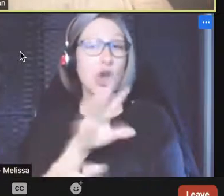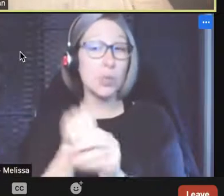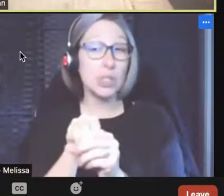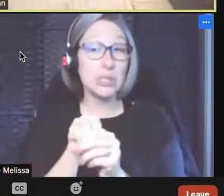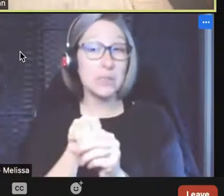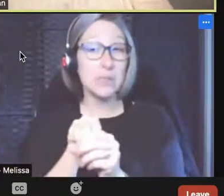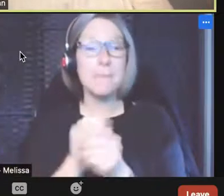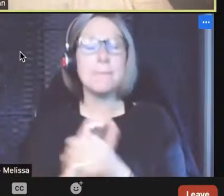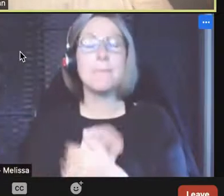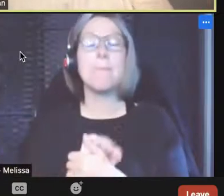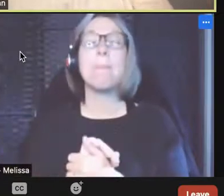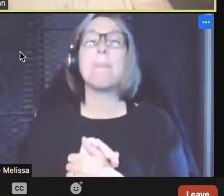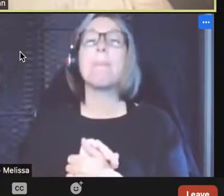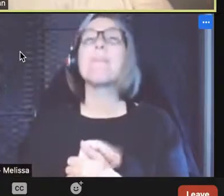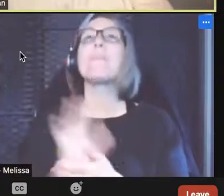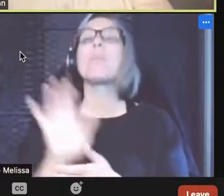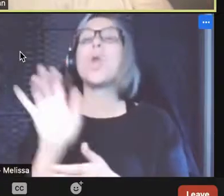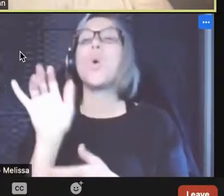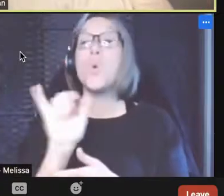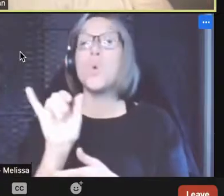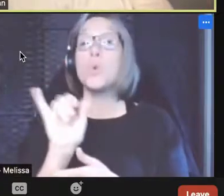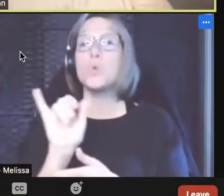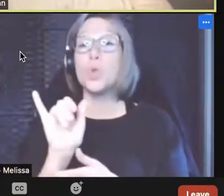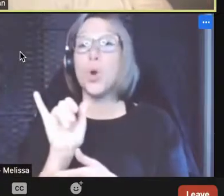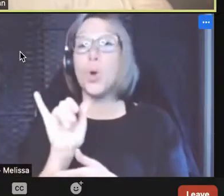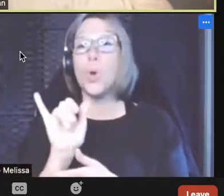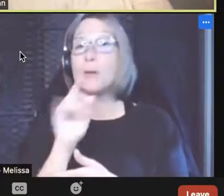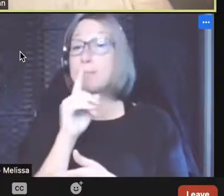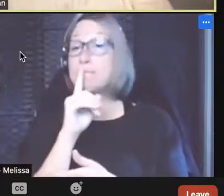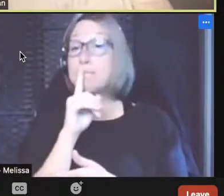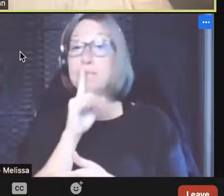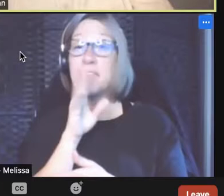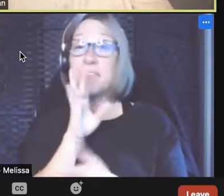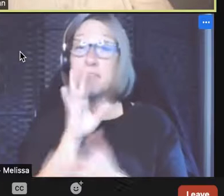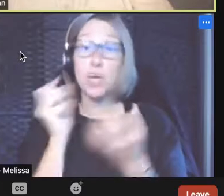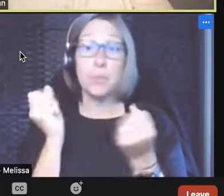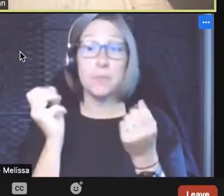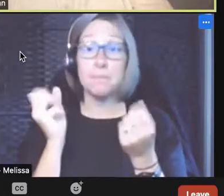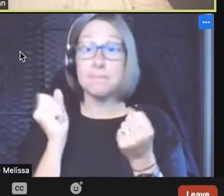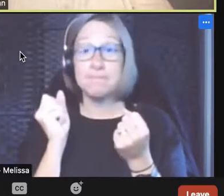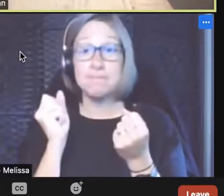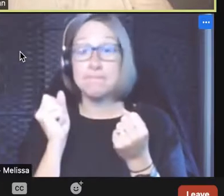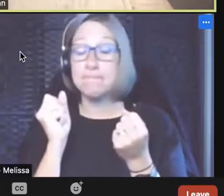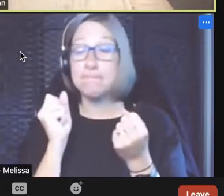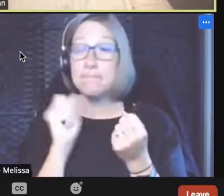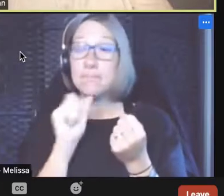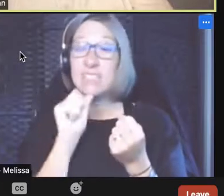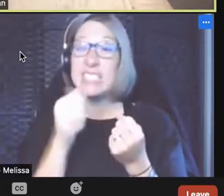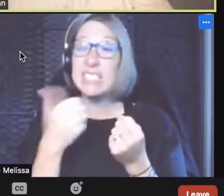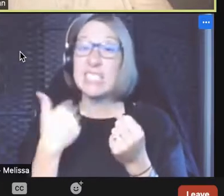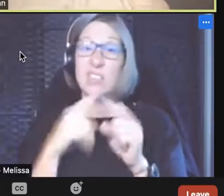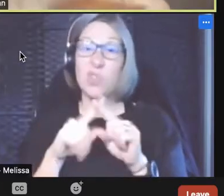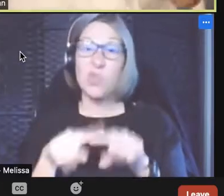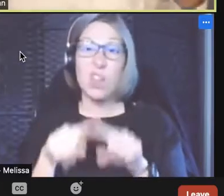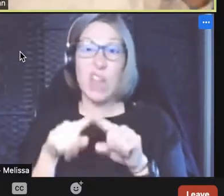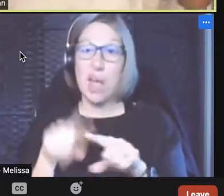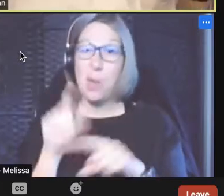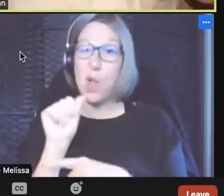task. Also nonverbal, and doesn't really have a reliable AAC system or